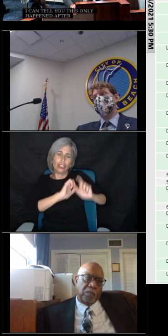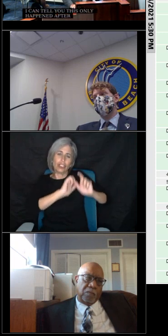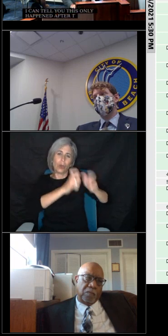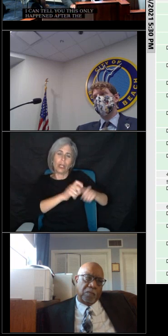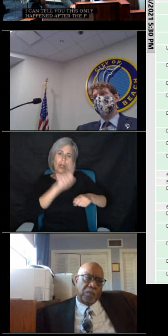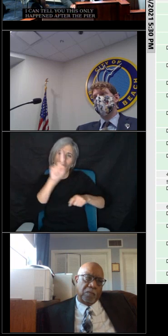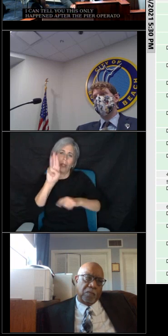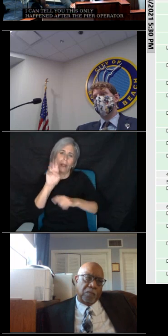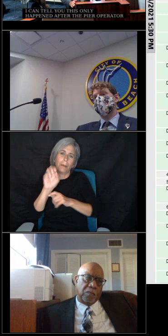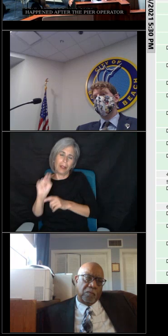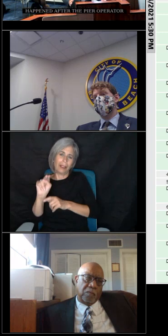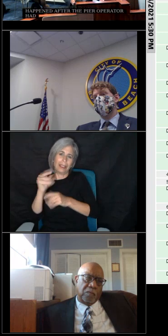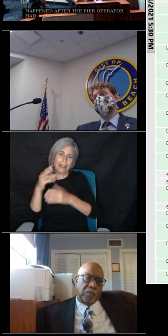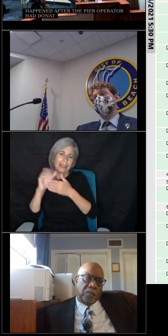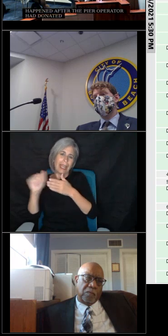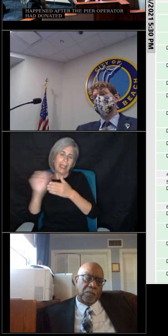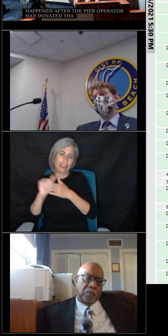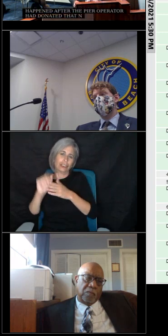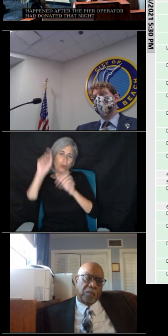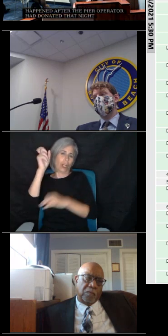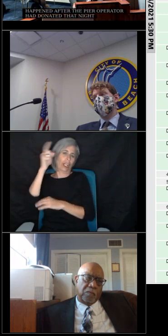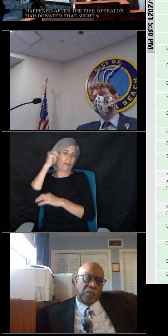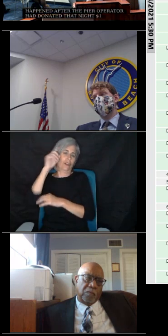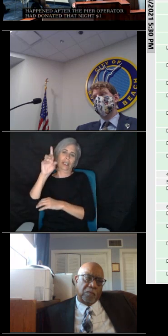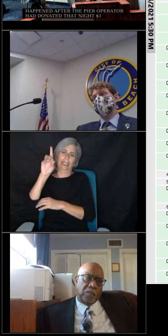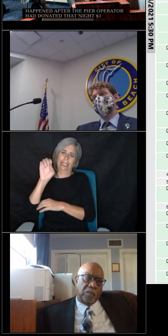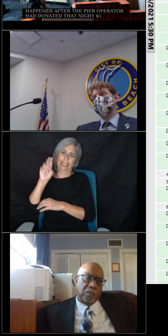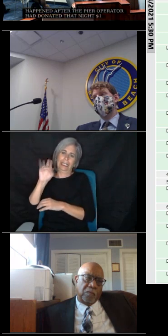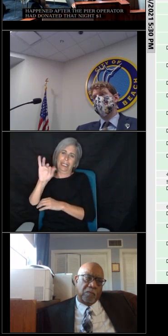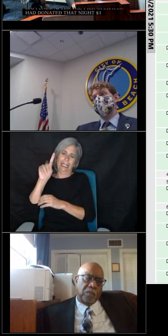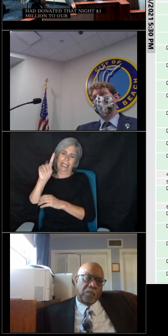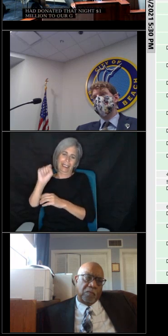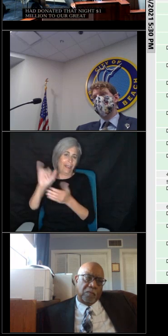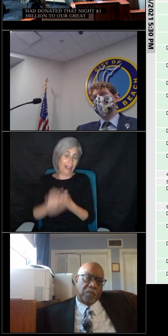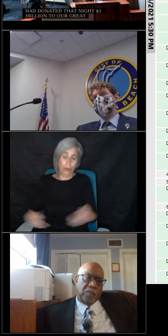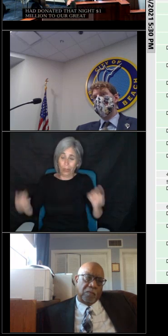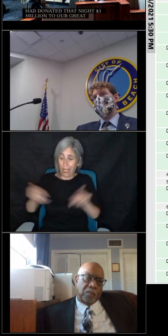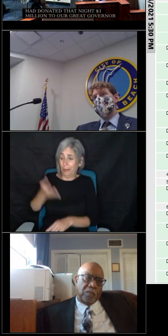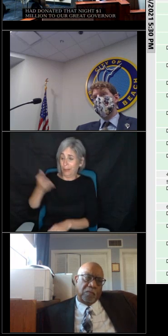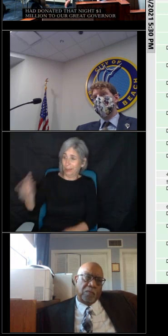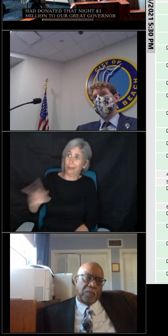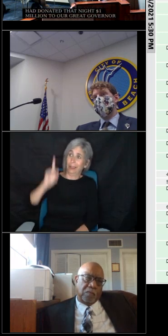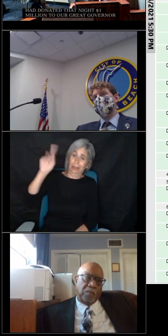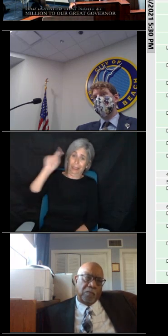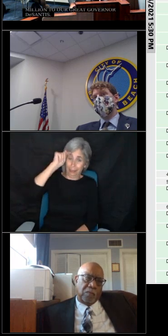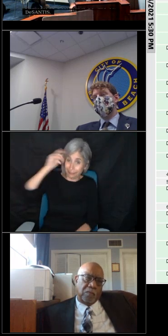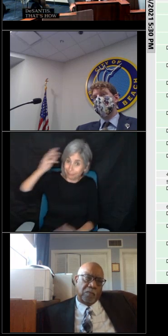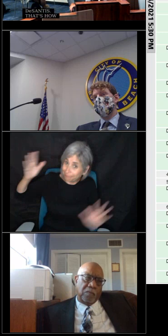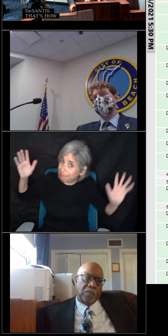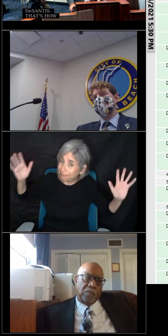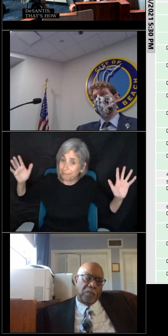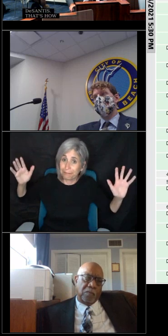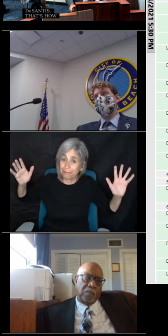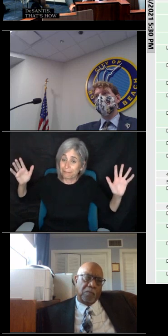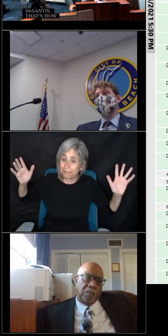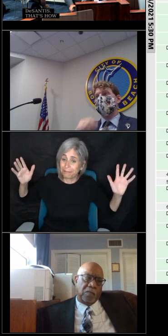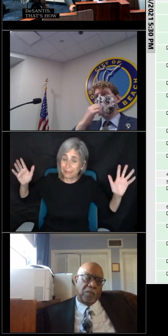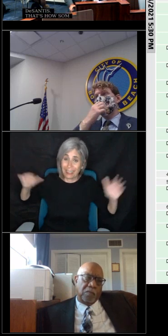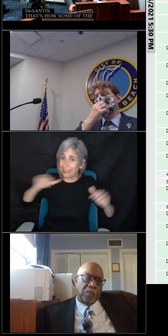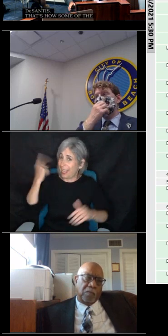great Governor DeSantis. So that's how some of the things go in Tallahassee, and it's not always